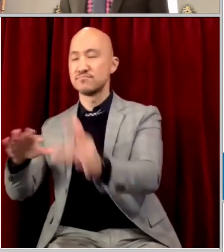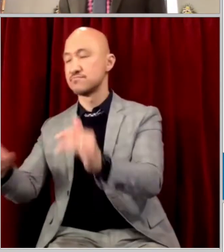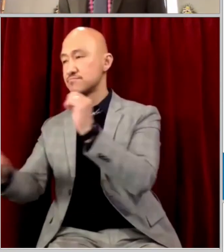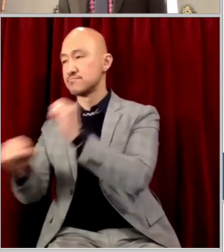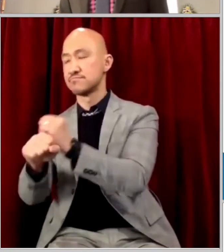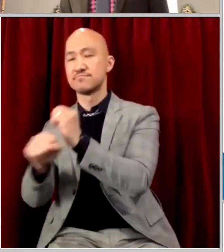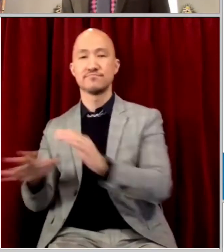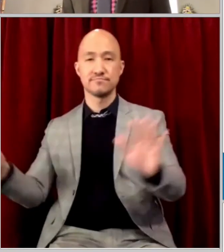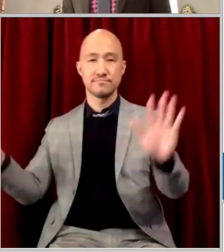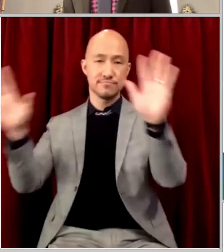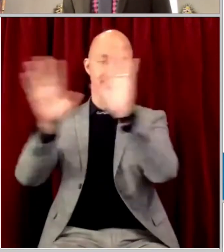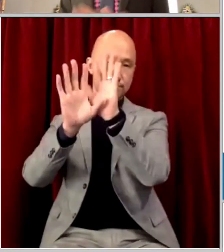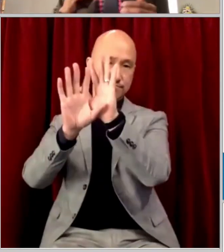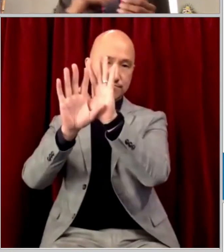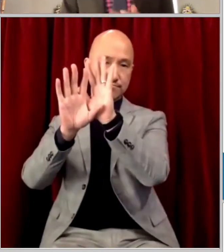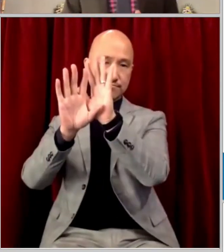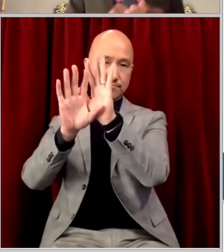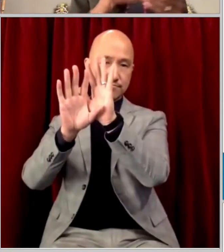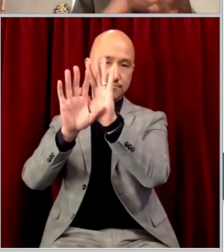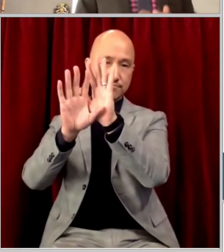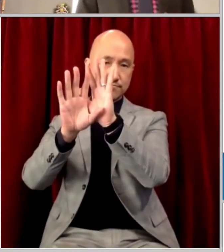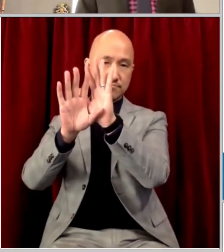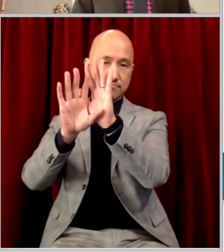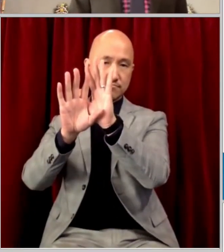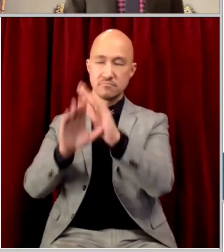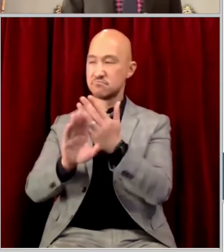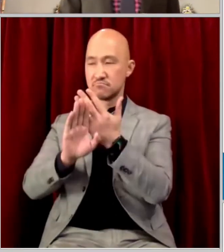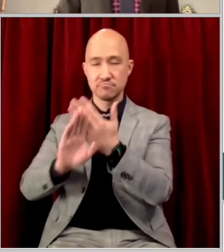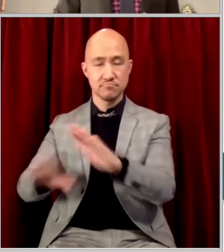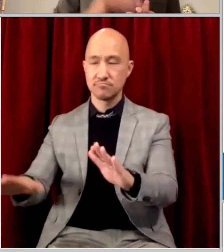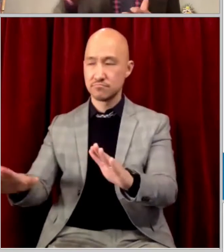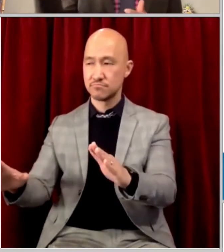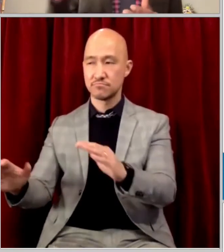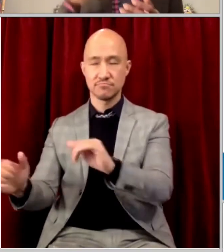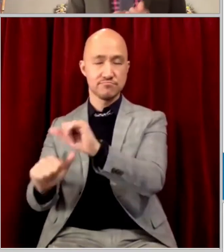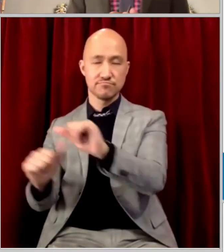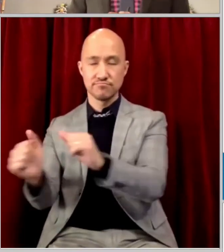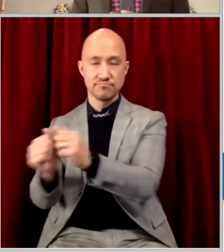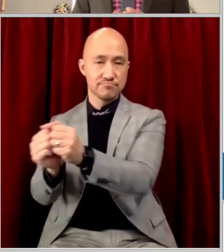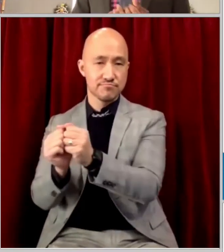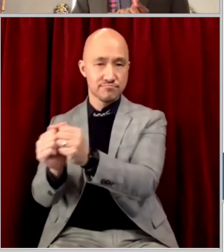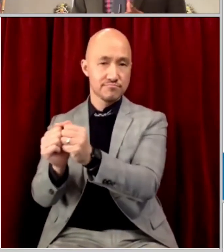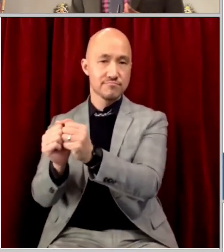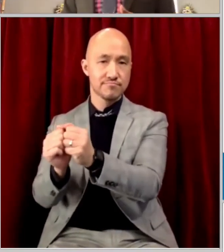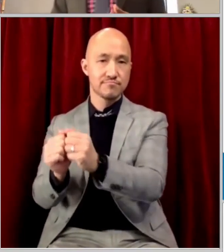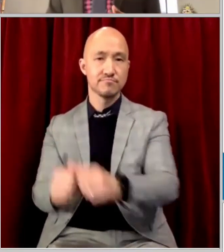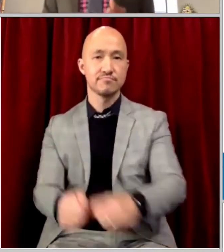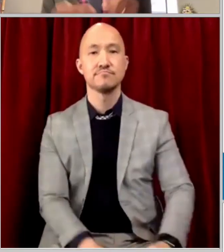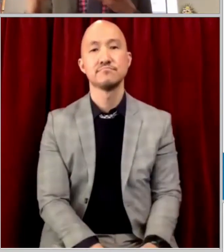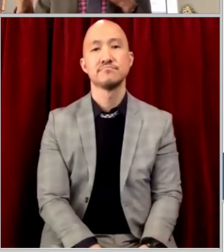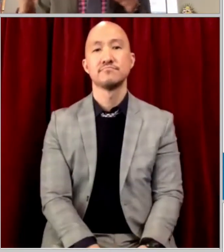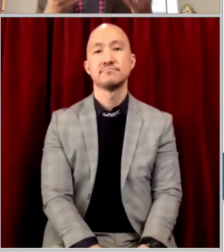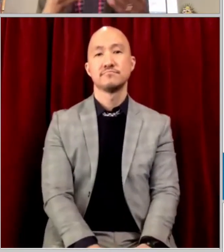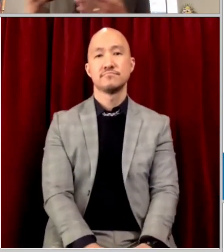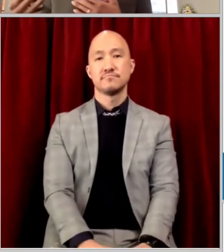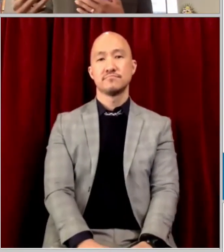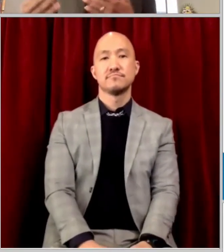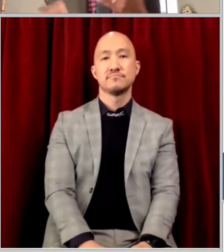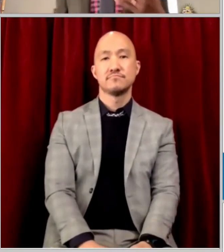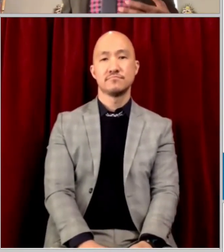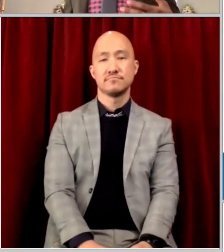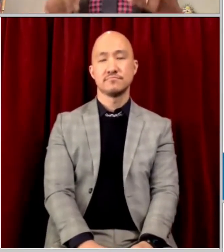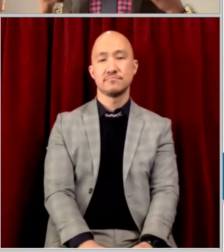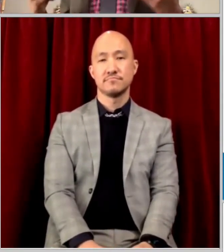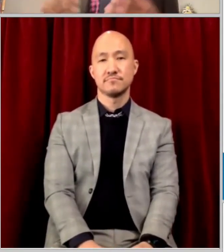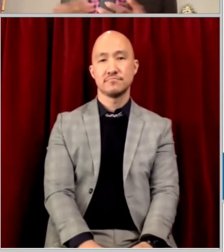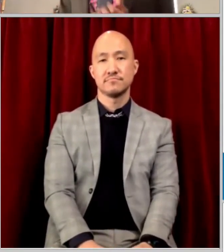unfruit works of darkness. Have no fellowship. Our brother did the Lord's Supper and he talked about how sharing meals